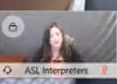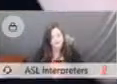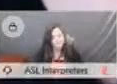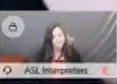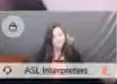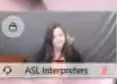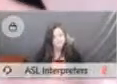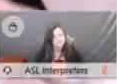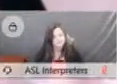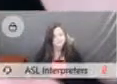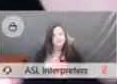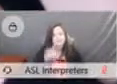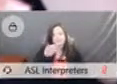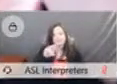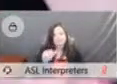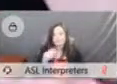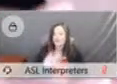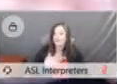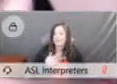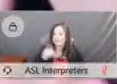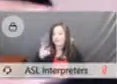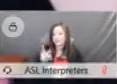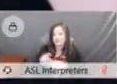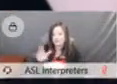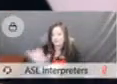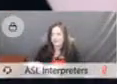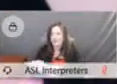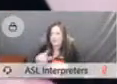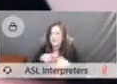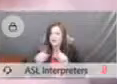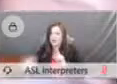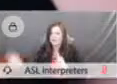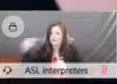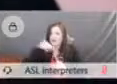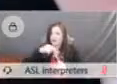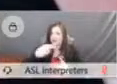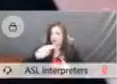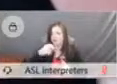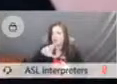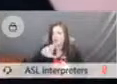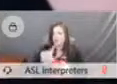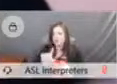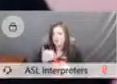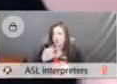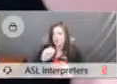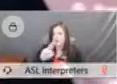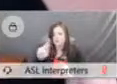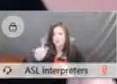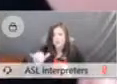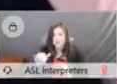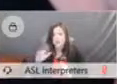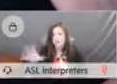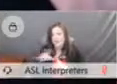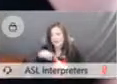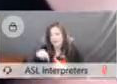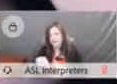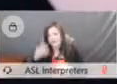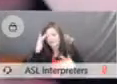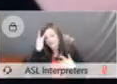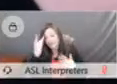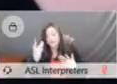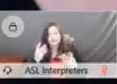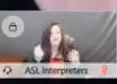you brought that up, but it also takes us back to the issue of herd immunity and how by getting this virus and with the number of people who